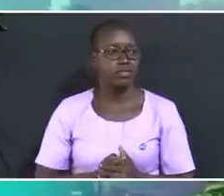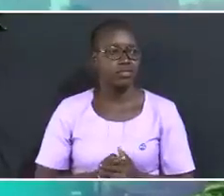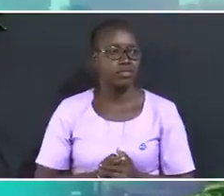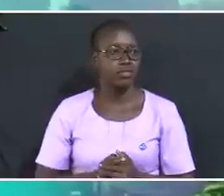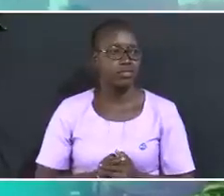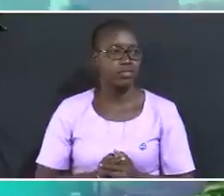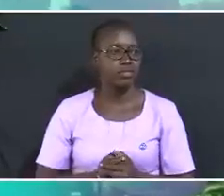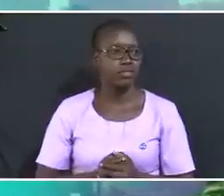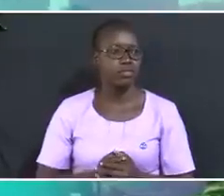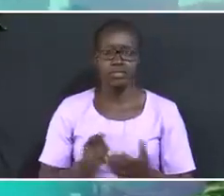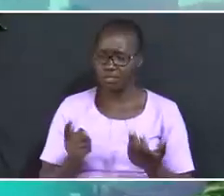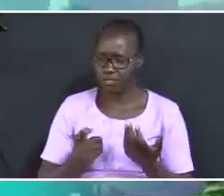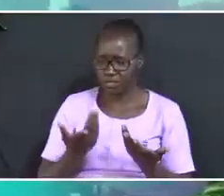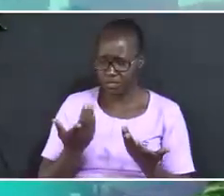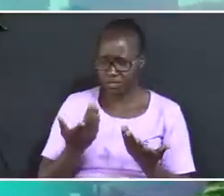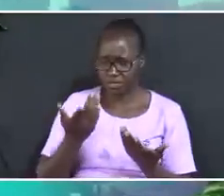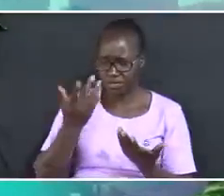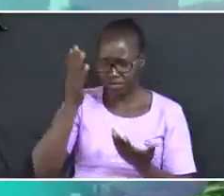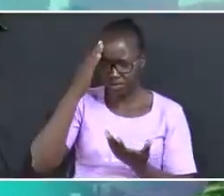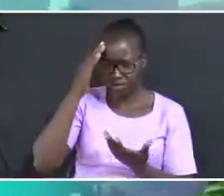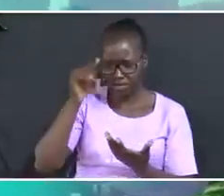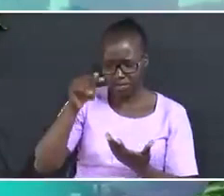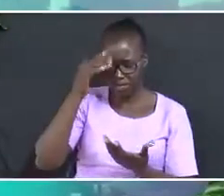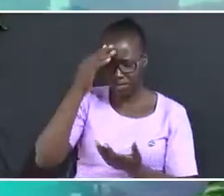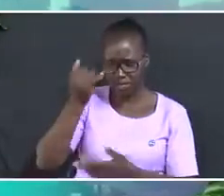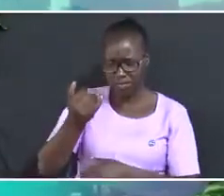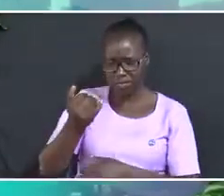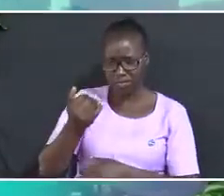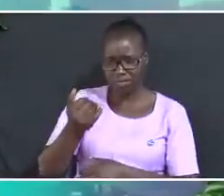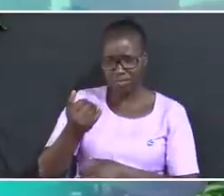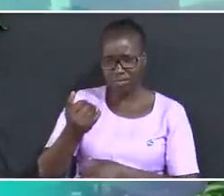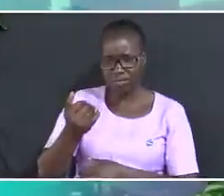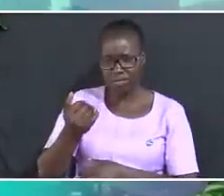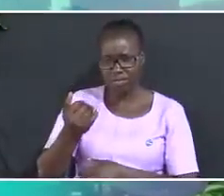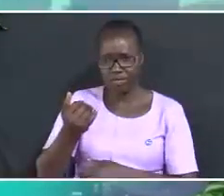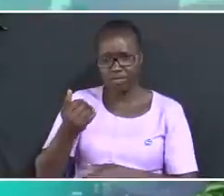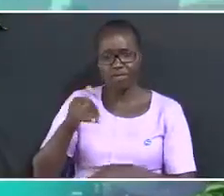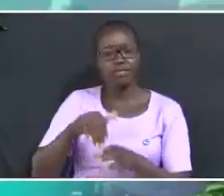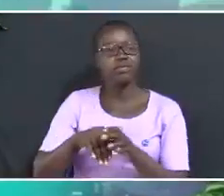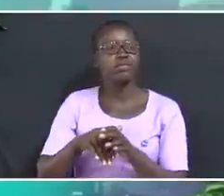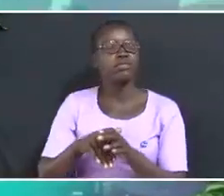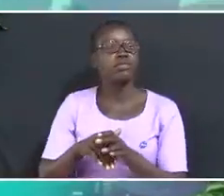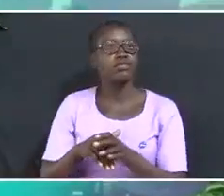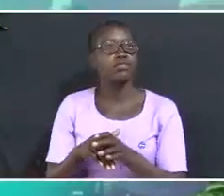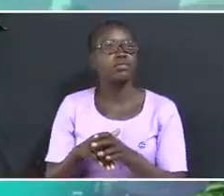And they knew this. Why? Because in the chapter,